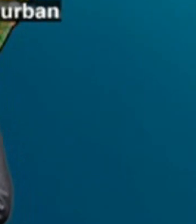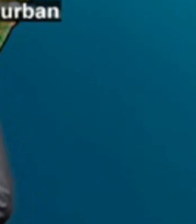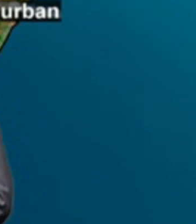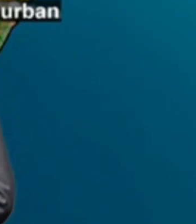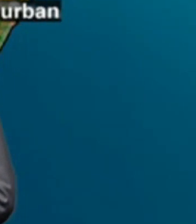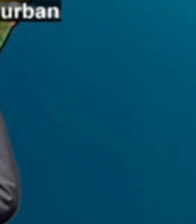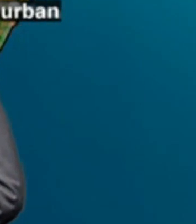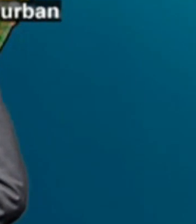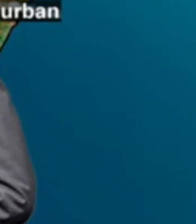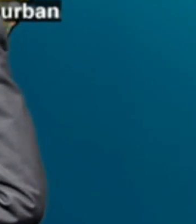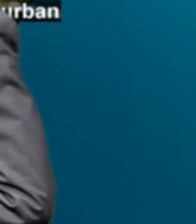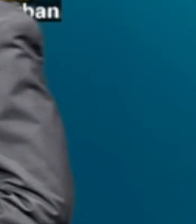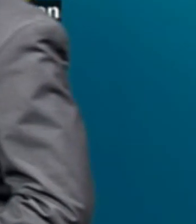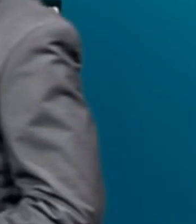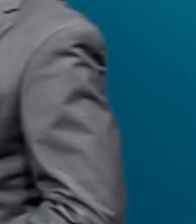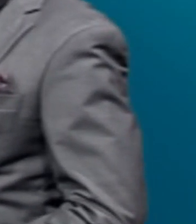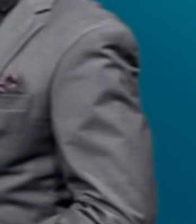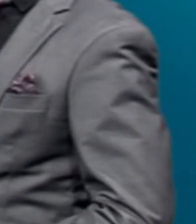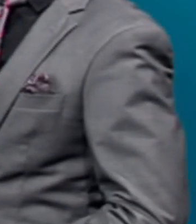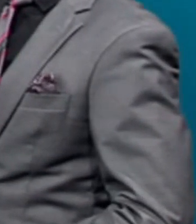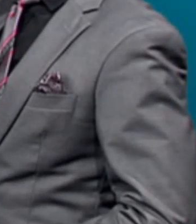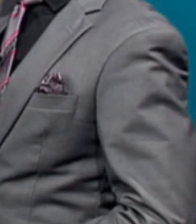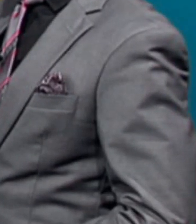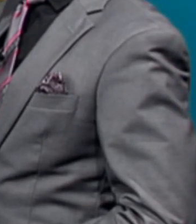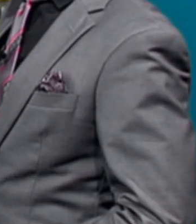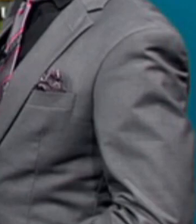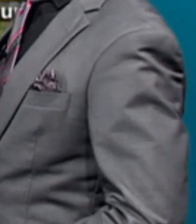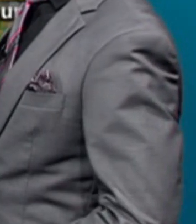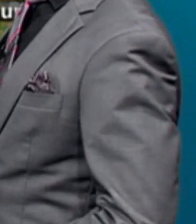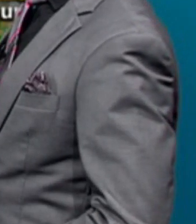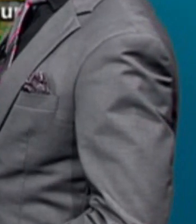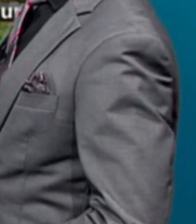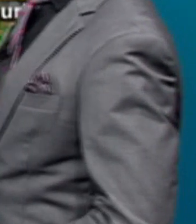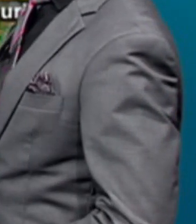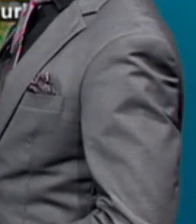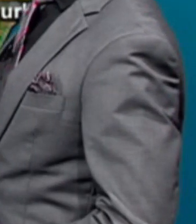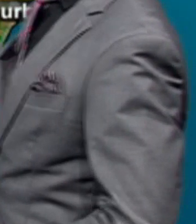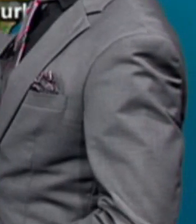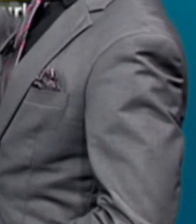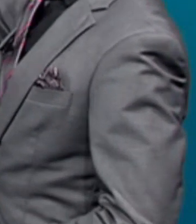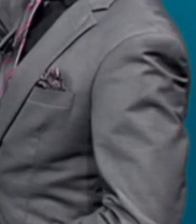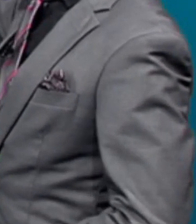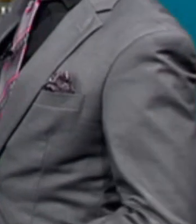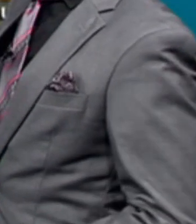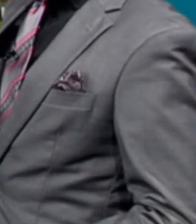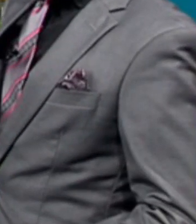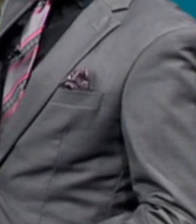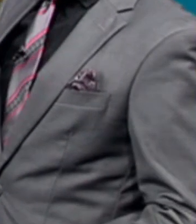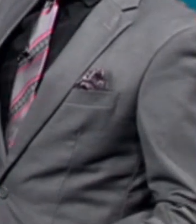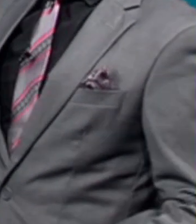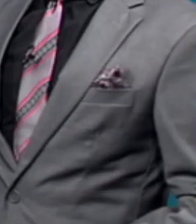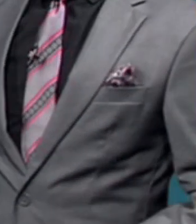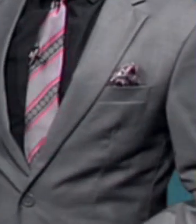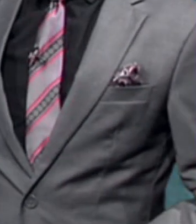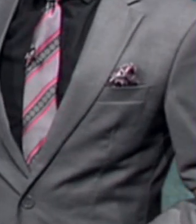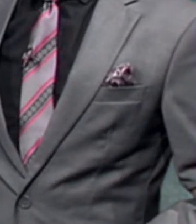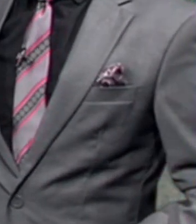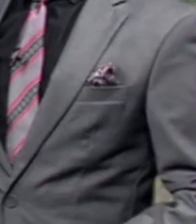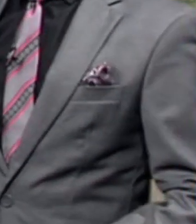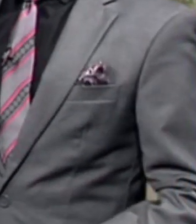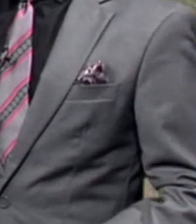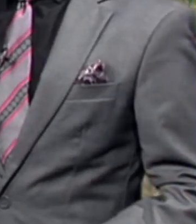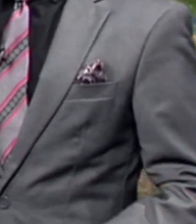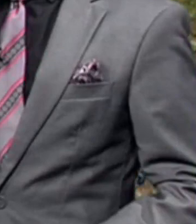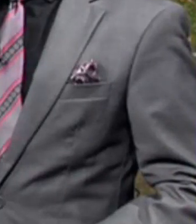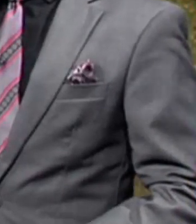lewatle o tla ba go tlakile ka motse kapa go rotogela gona dikarolo tsa gona ka kogola Eastern Cape le dikarolo tsa province ya KwaZulu-Natal bogare ya province ya Aforika Borwa a go temoshewe le